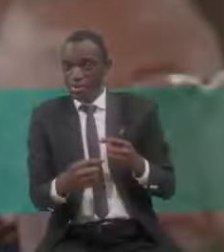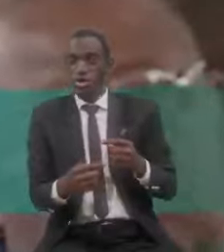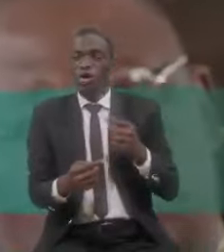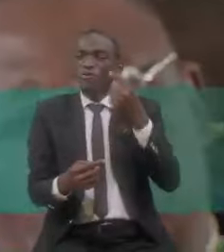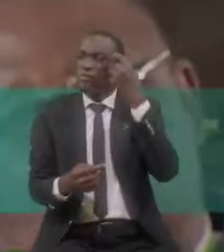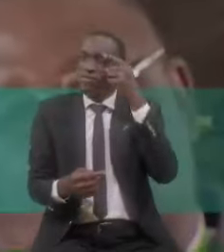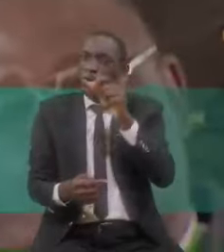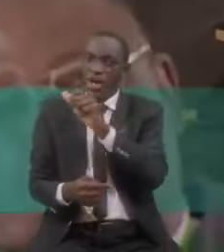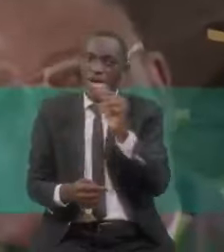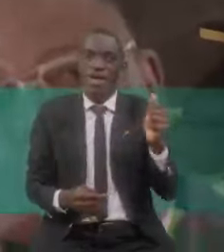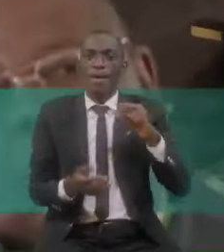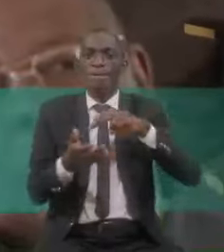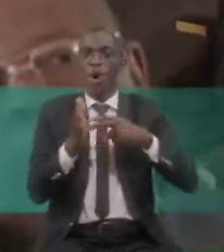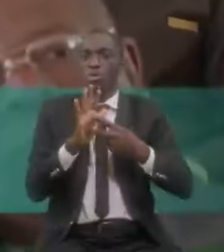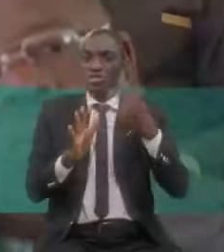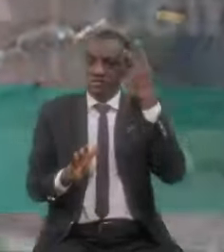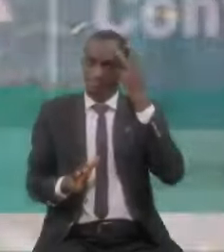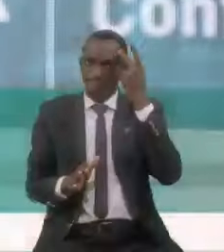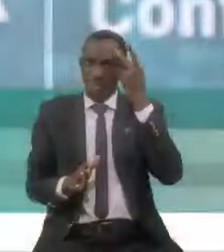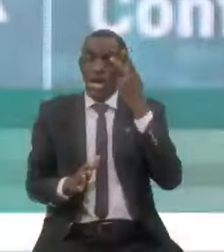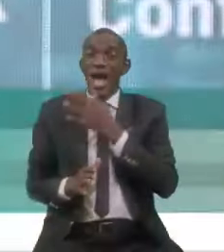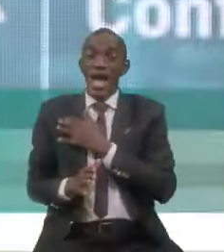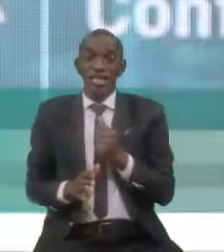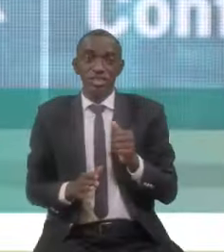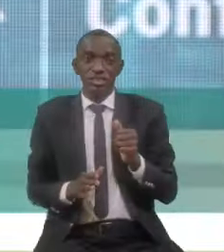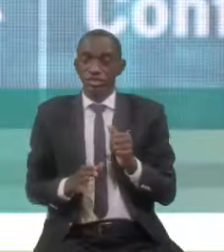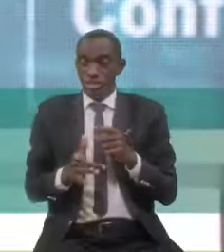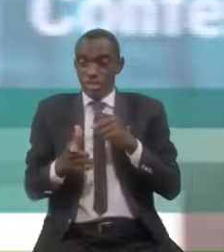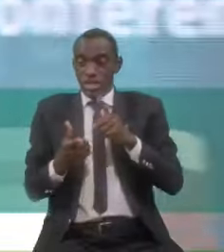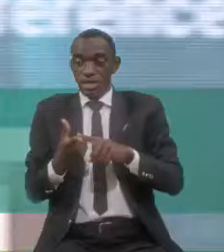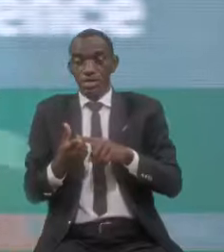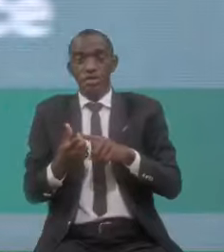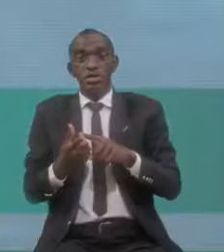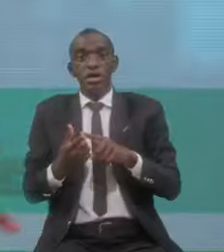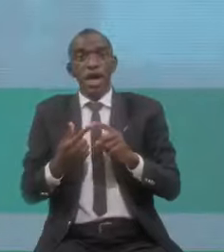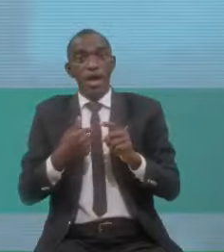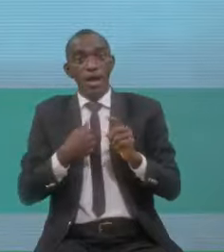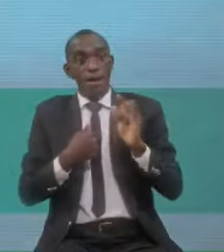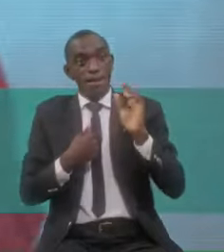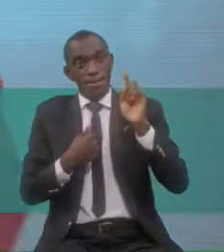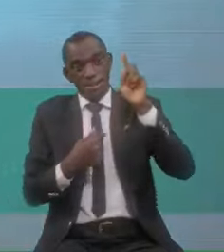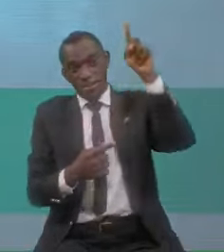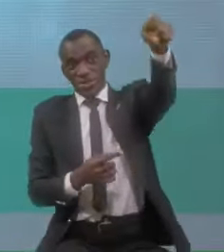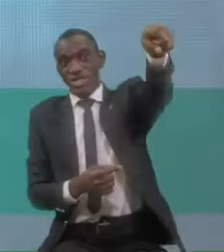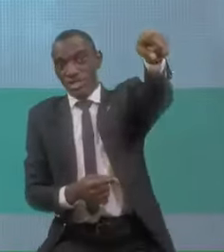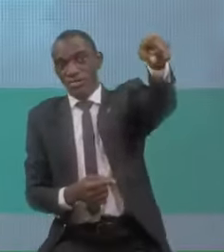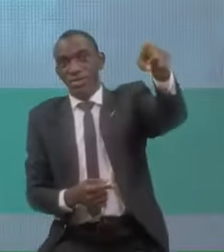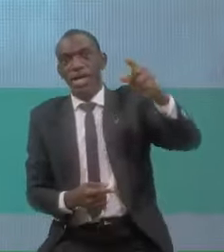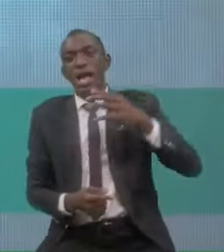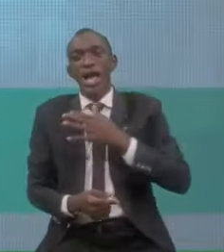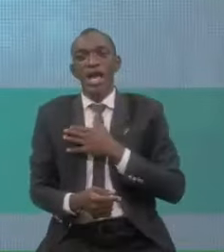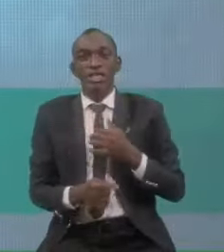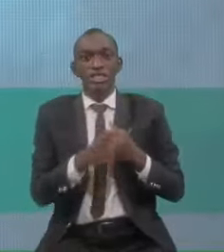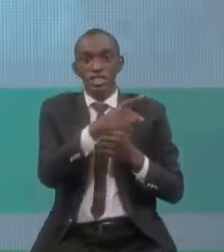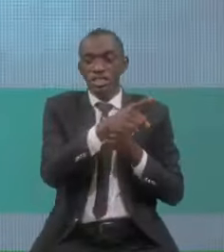particular purpose, and then you point right there, and he almost dodged because you were pointing